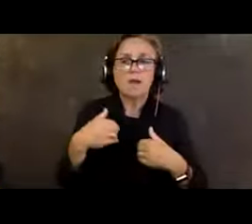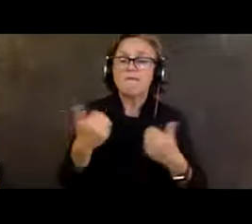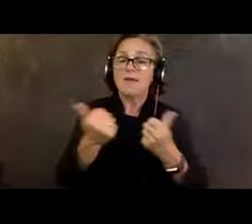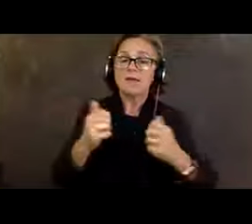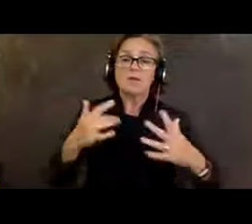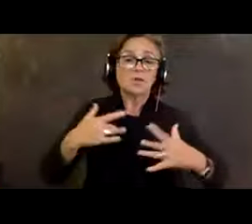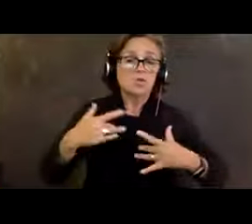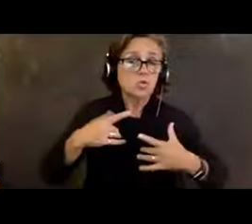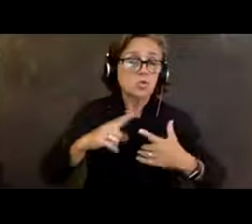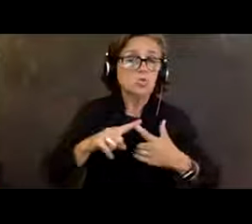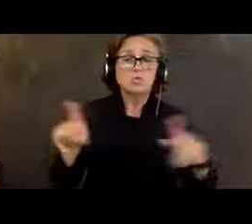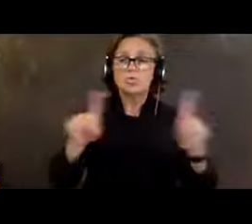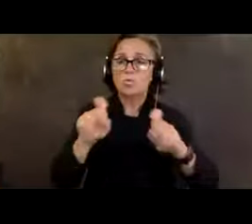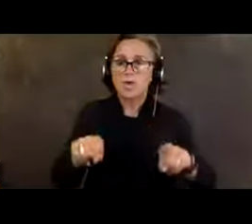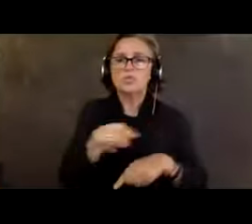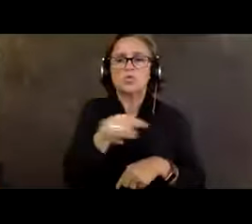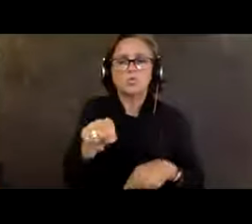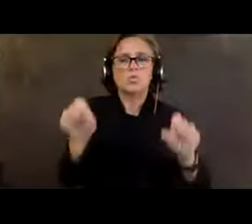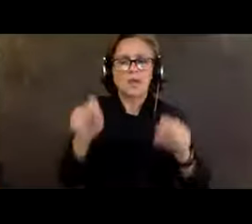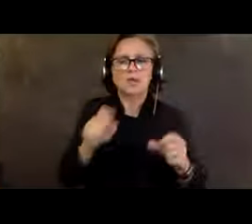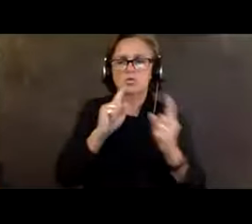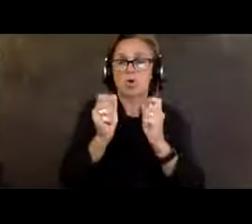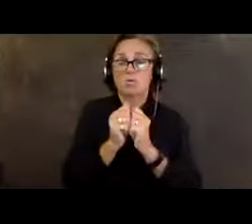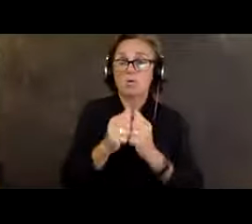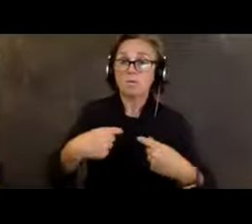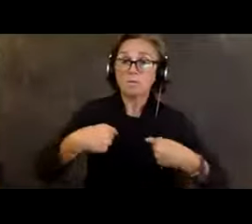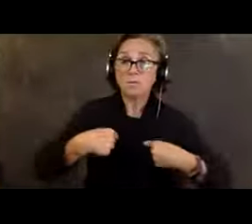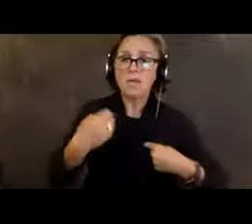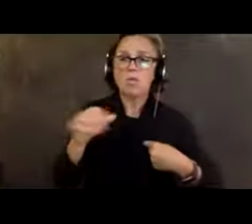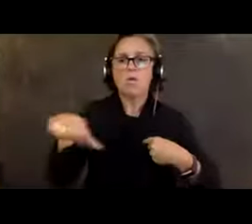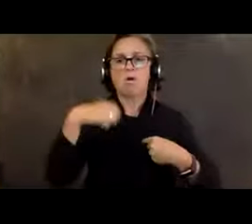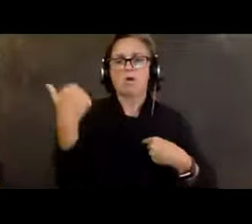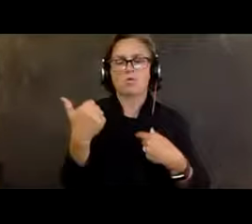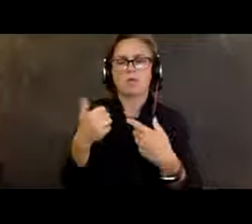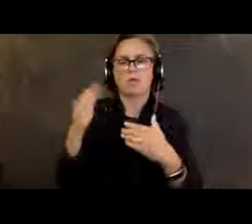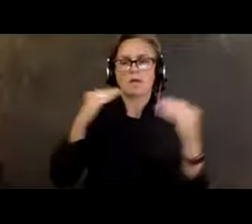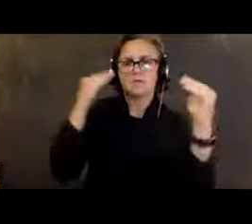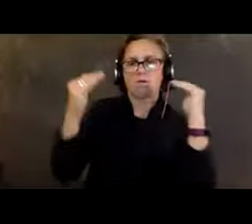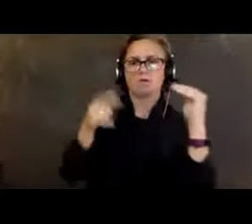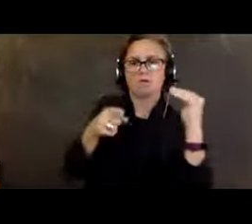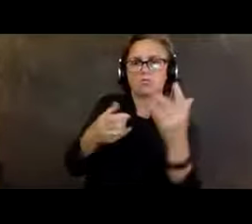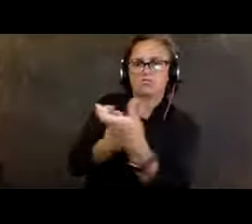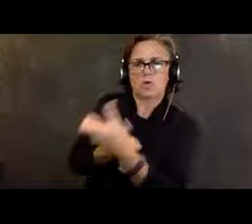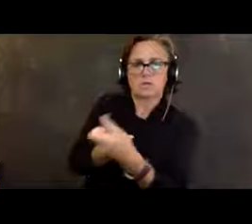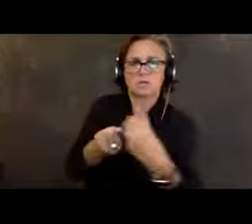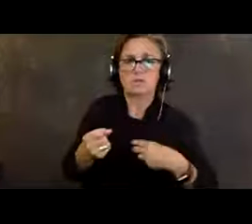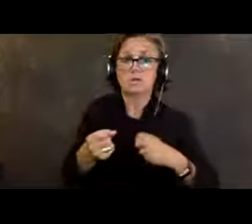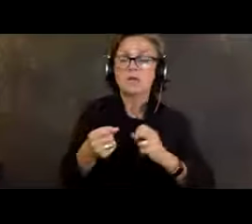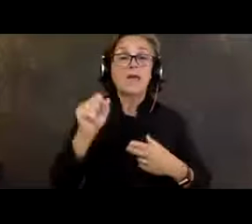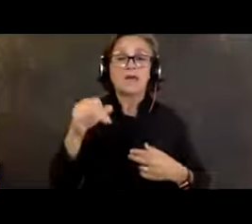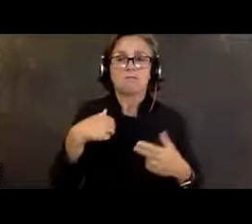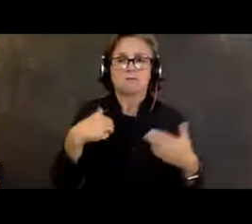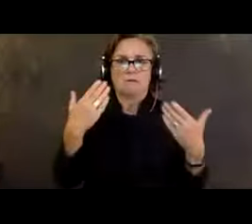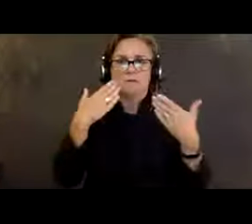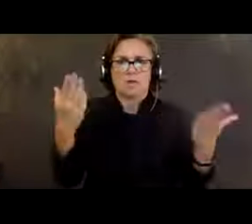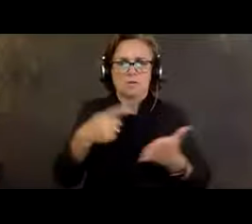to you or a trusted adult. And then resources can also help. If you're having difficulty having these conversations,